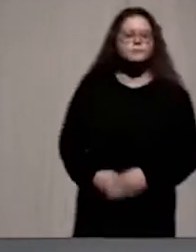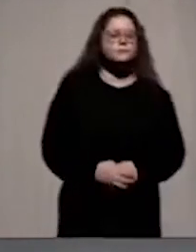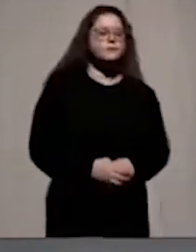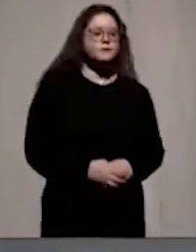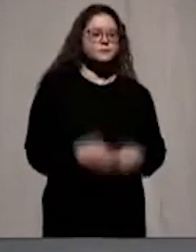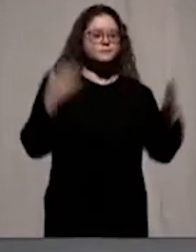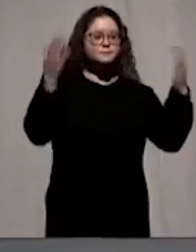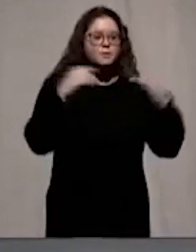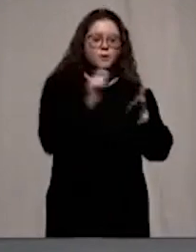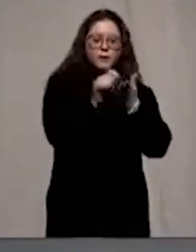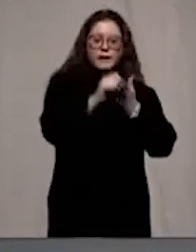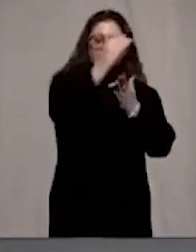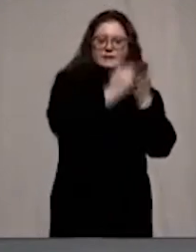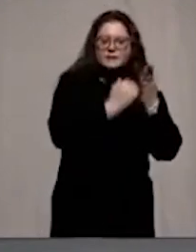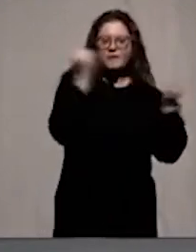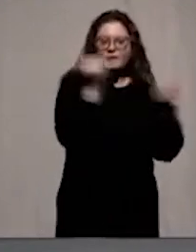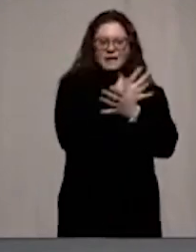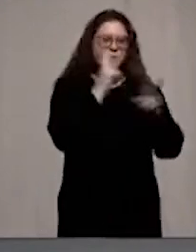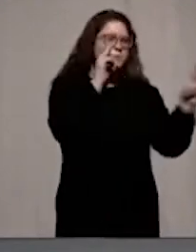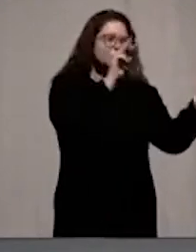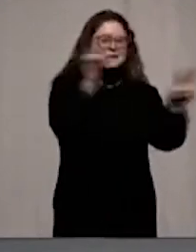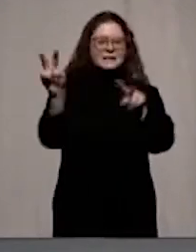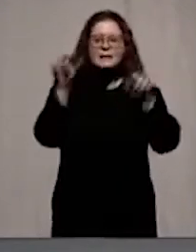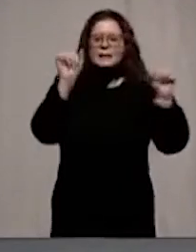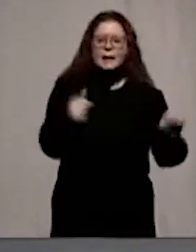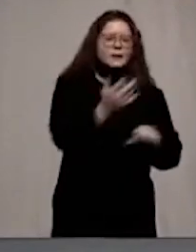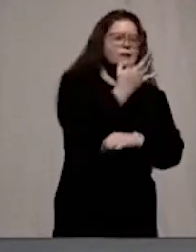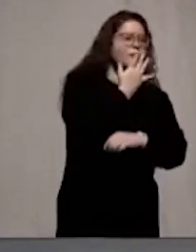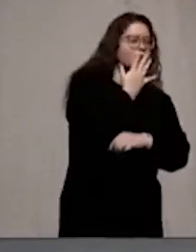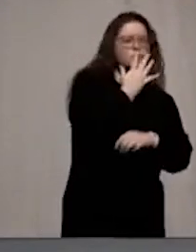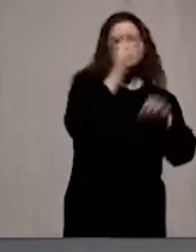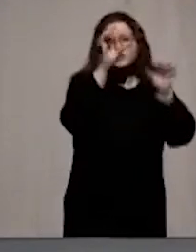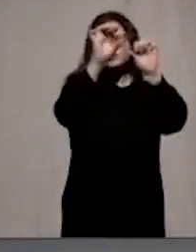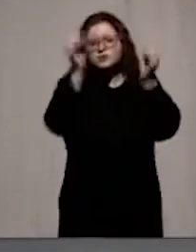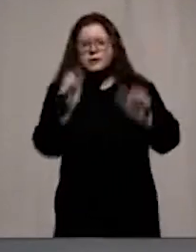It can be colors, it can be shapes, it can be,